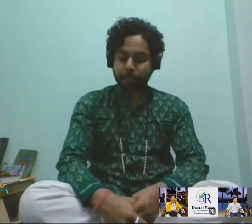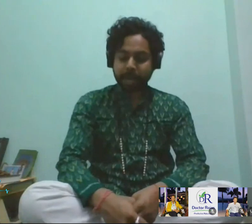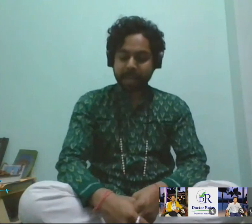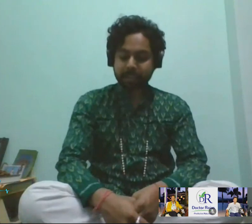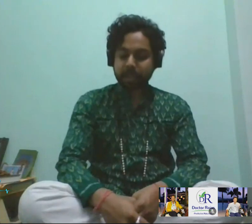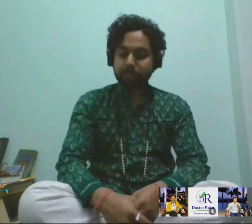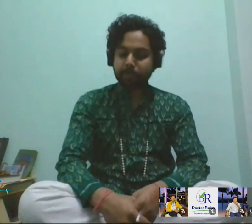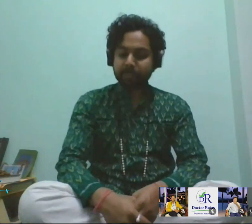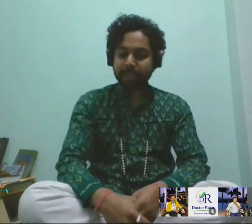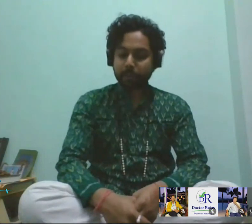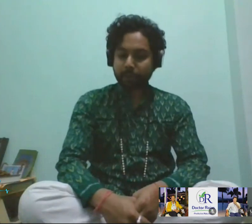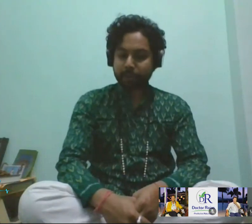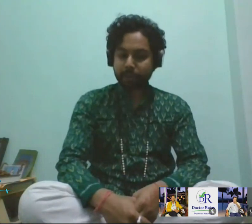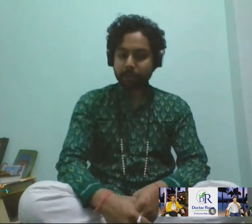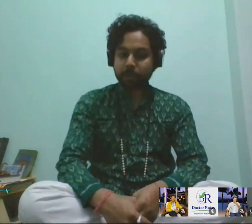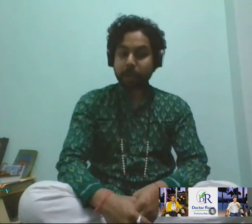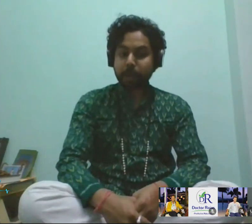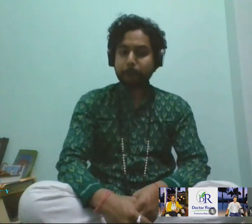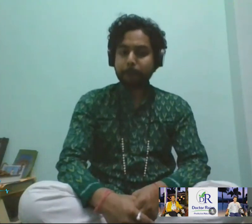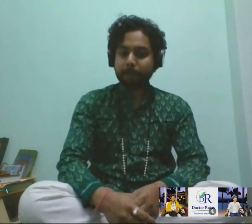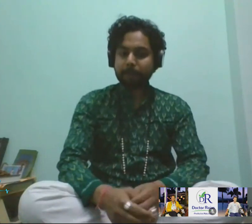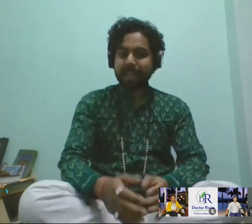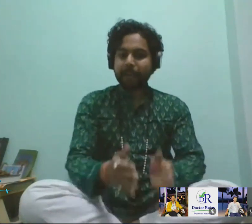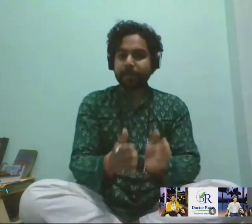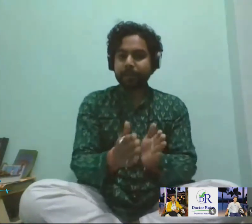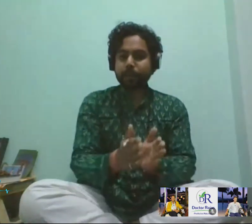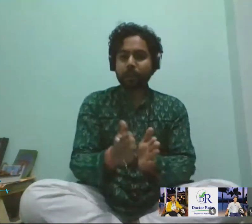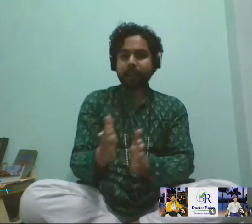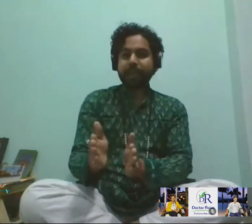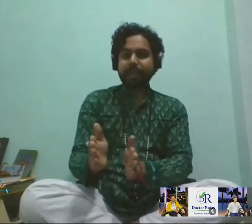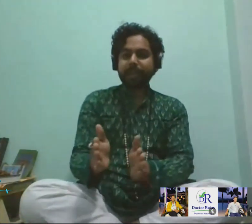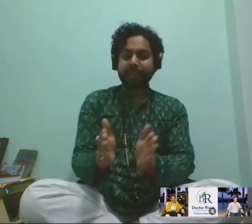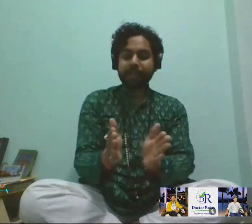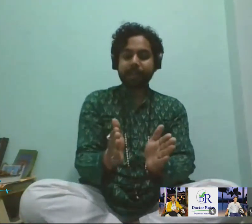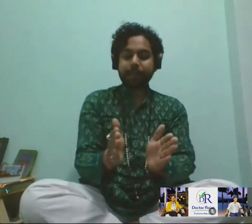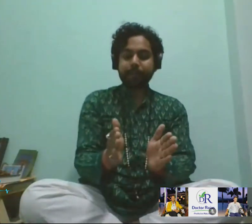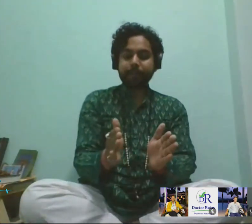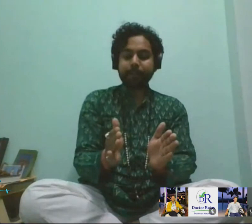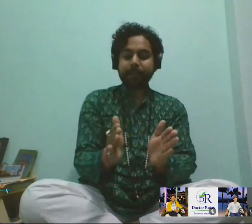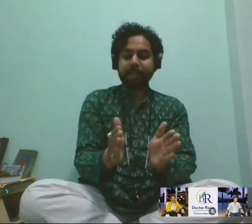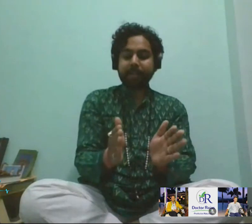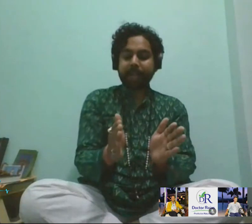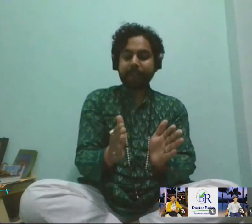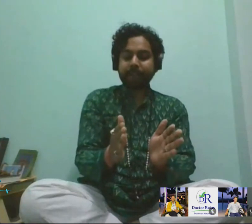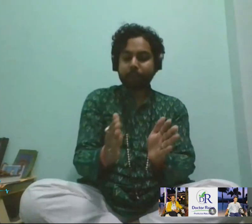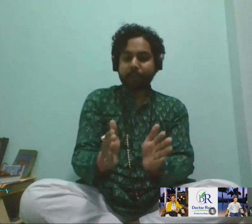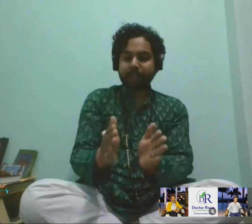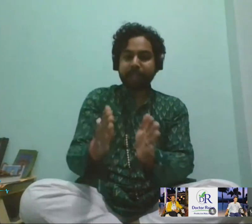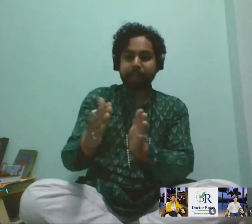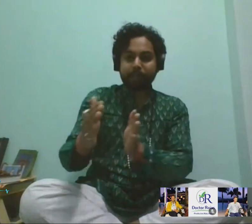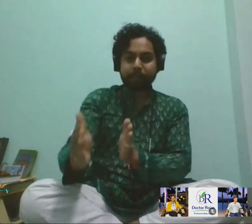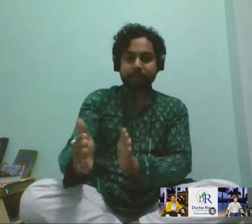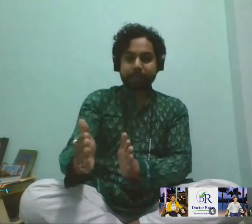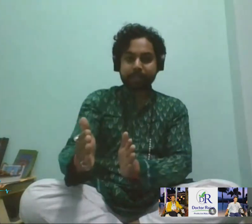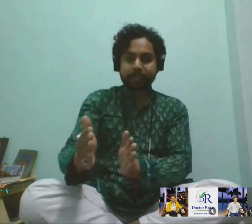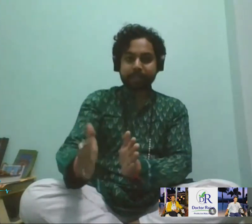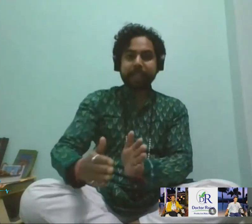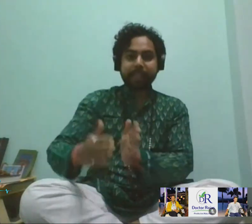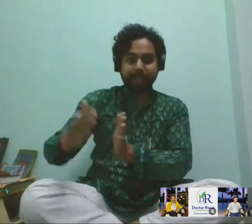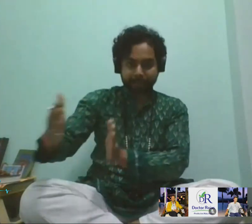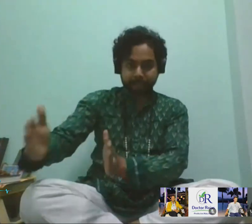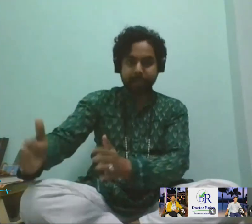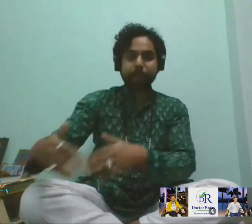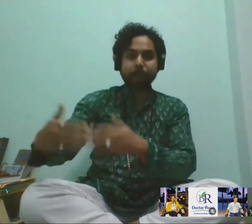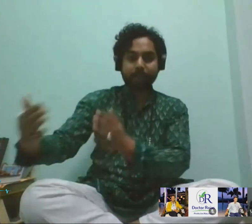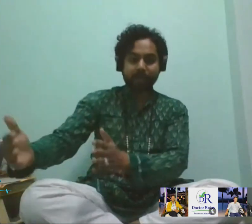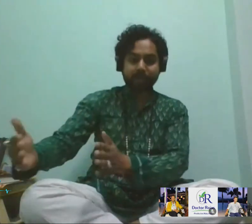things before I come to that point. So maybe I will talk in I will talk and then maybe you can translate